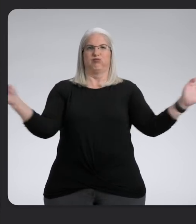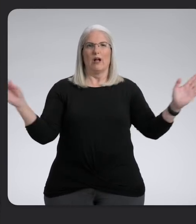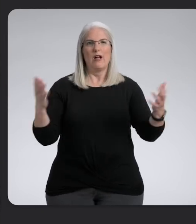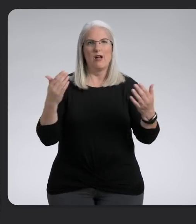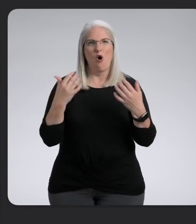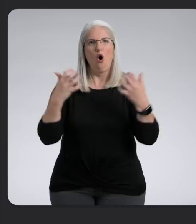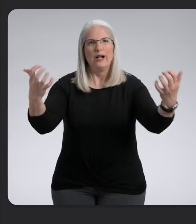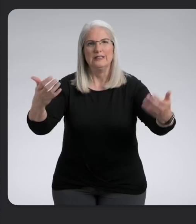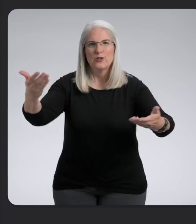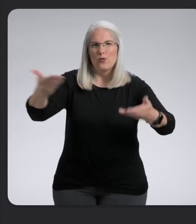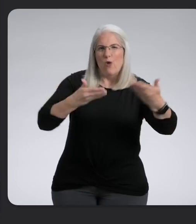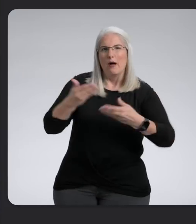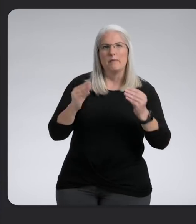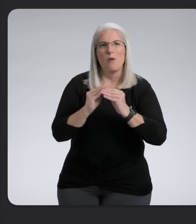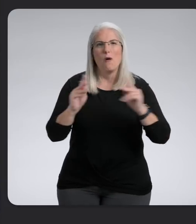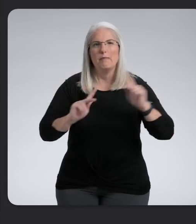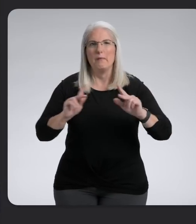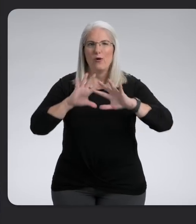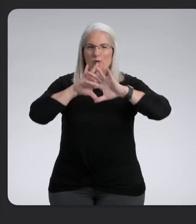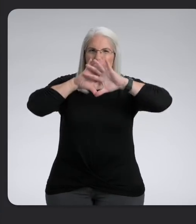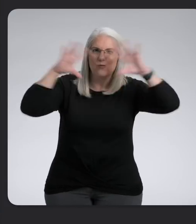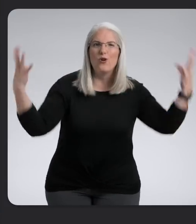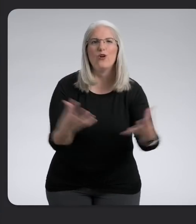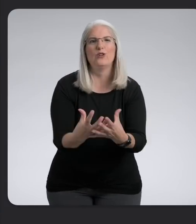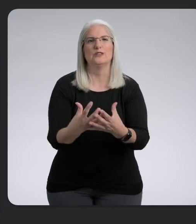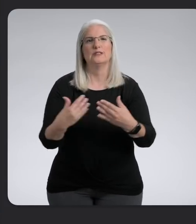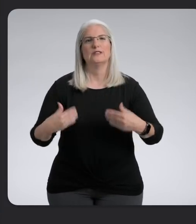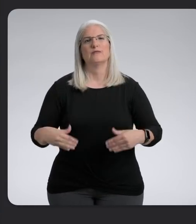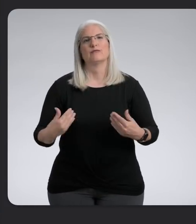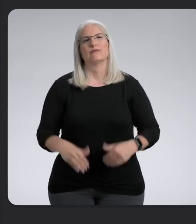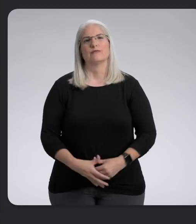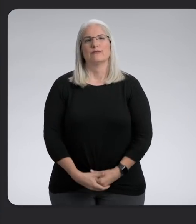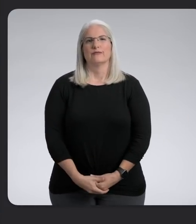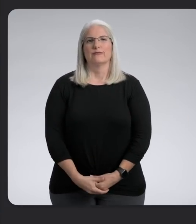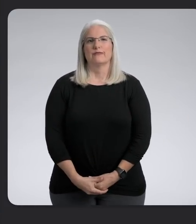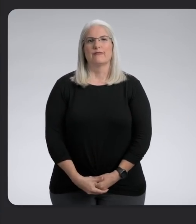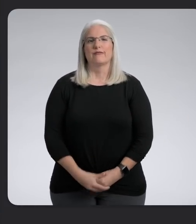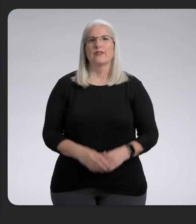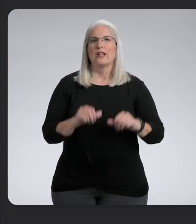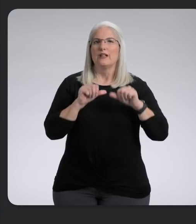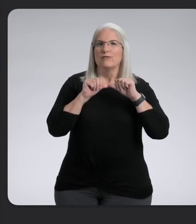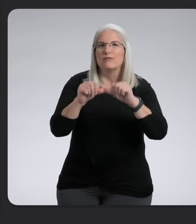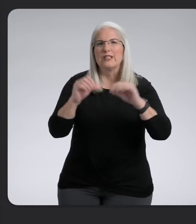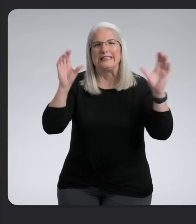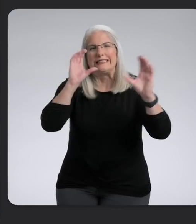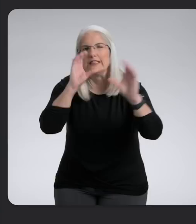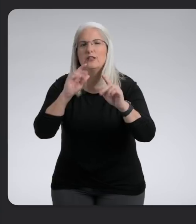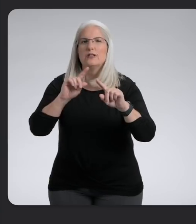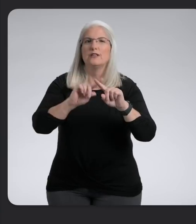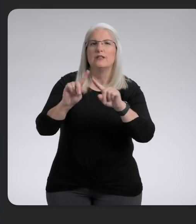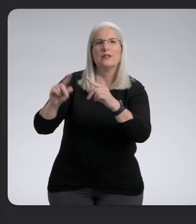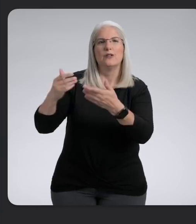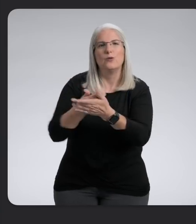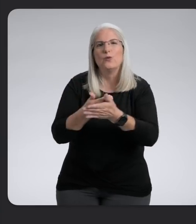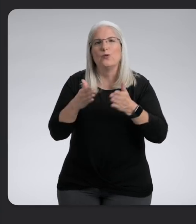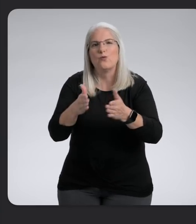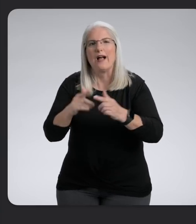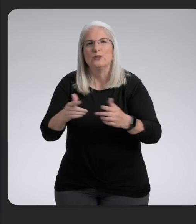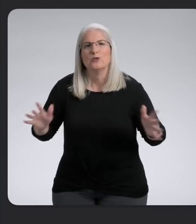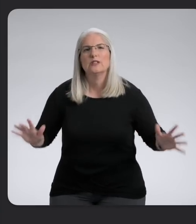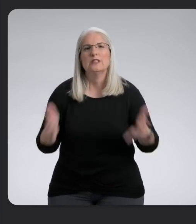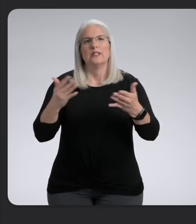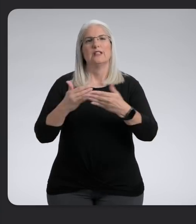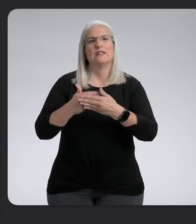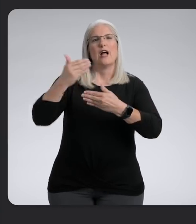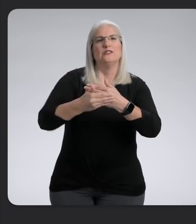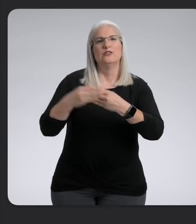people from more places around the world. We've continued to look for ways to help cultivate the next generation of developers,